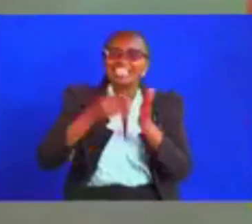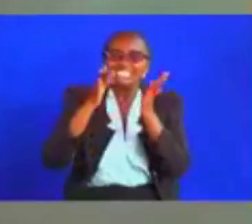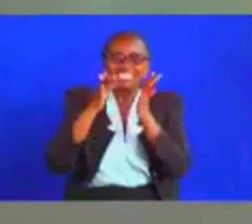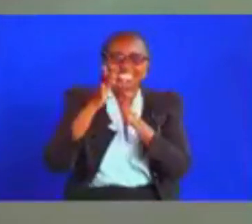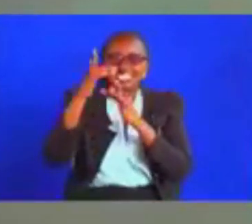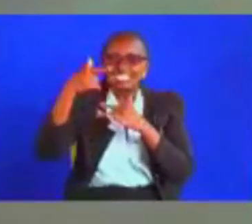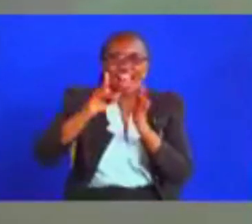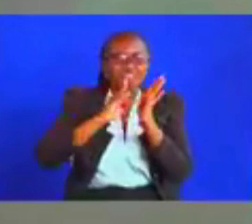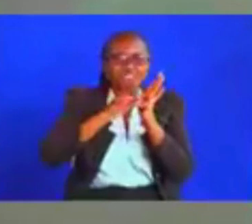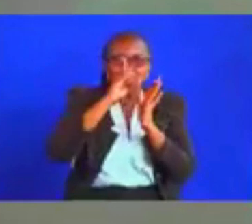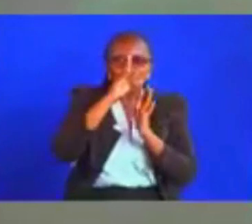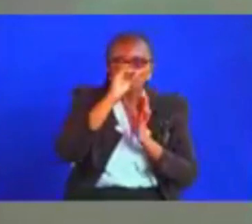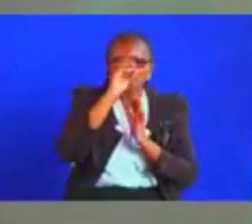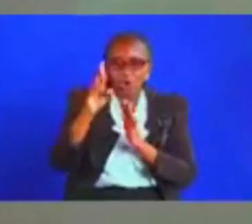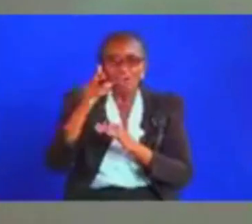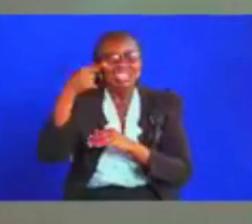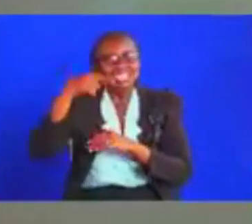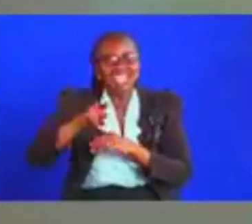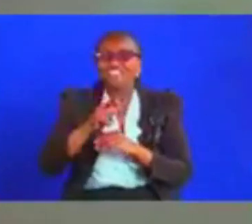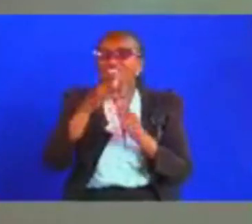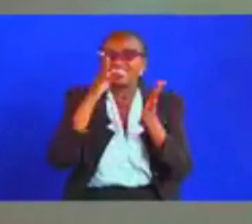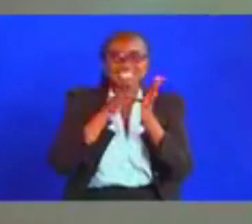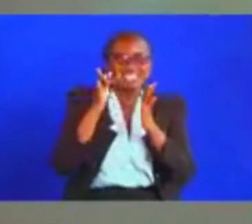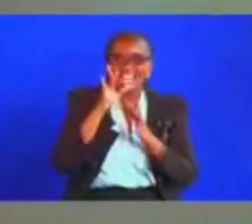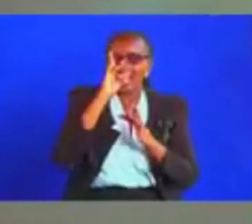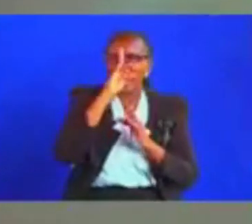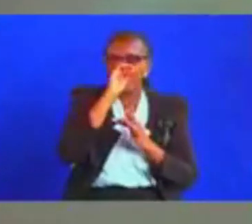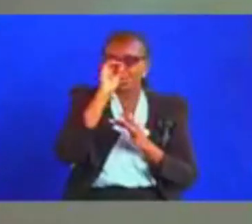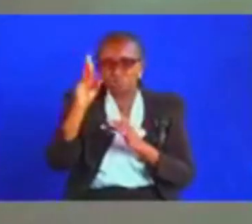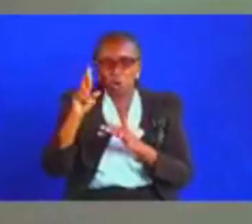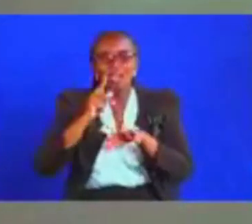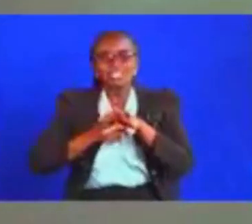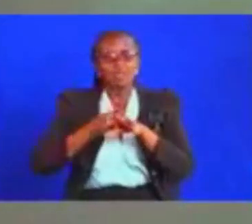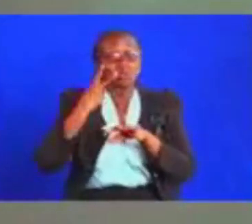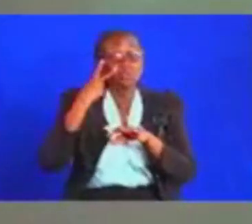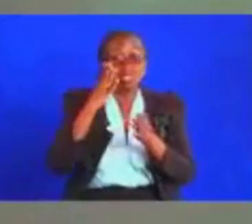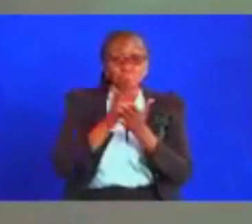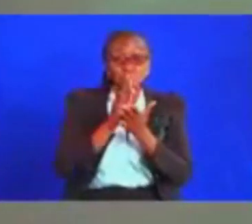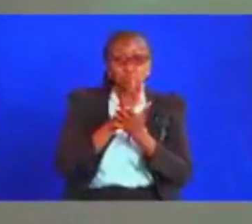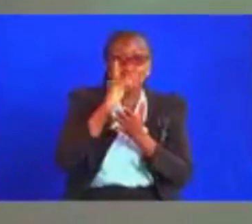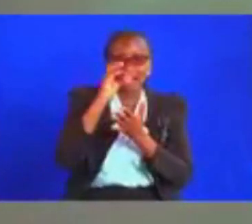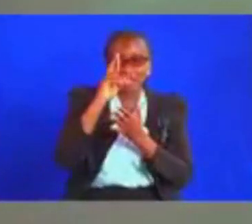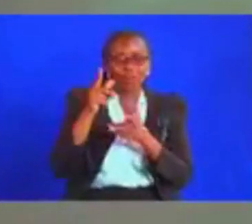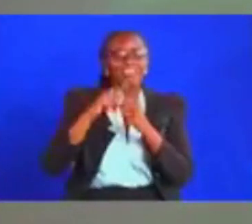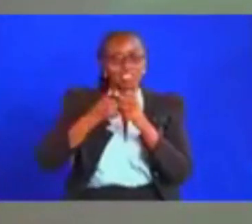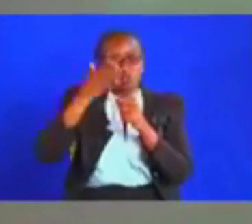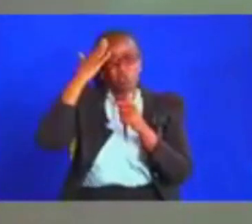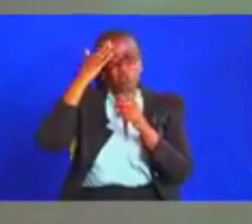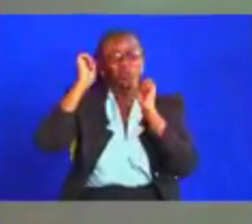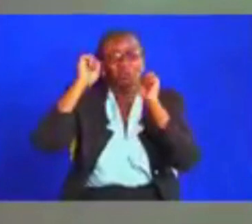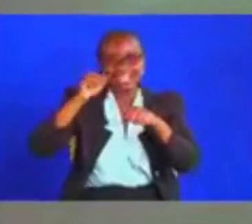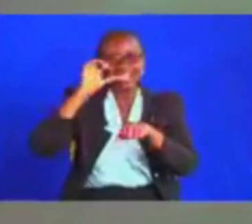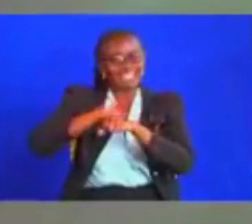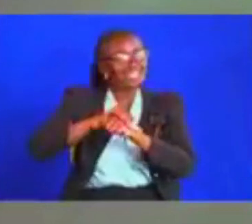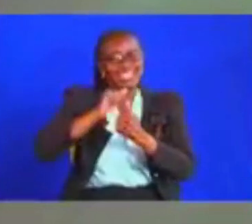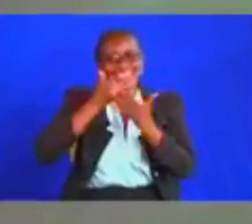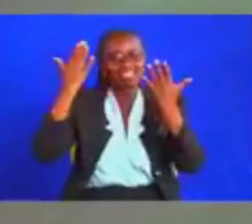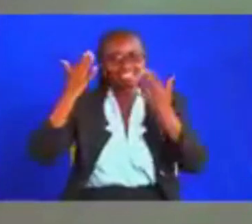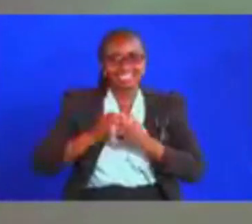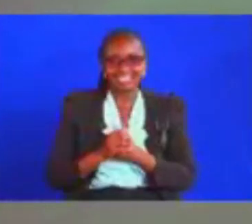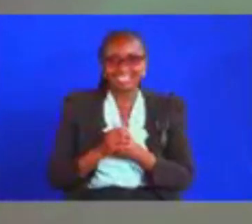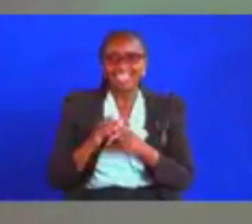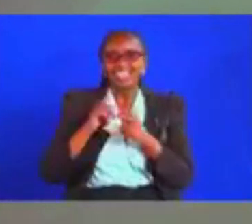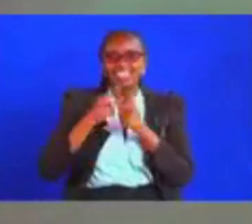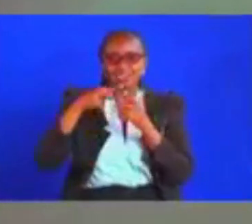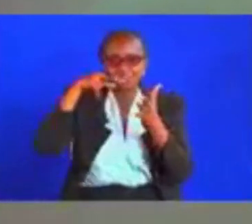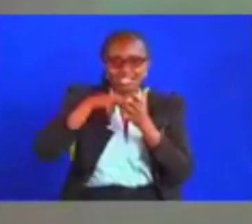Isn't it amazing that he is the door? And anywhere you see the door, that is your access point. So you stand